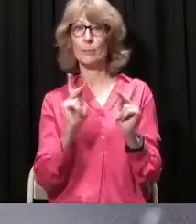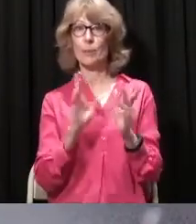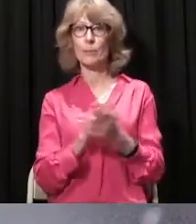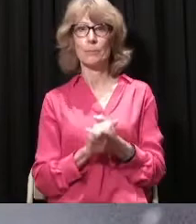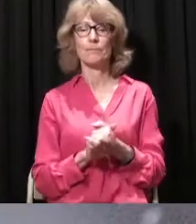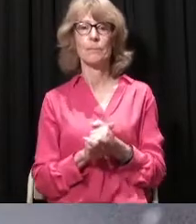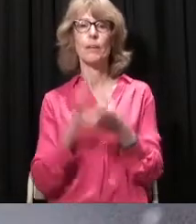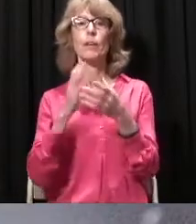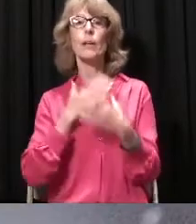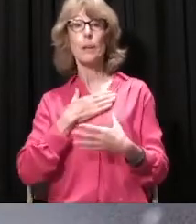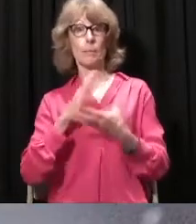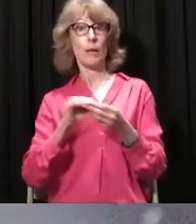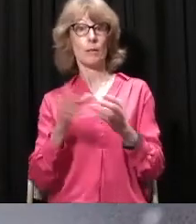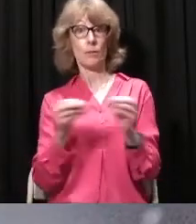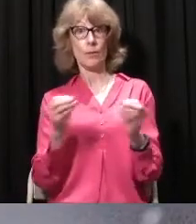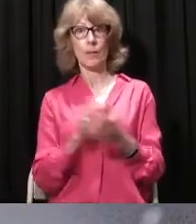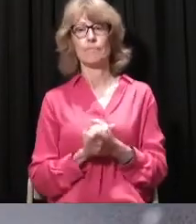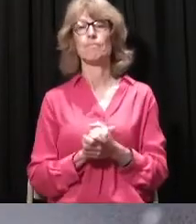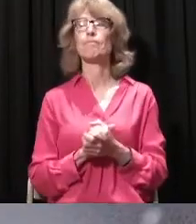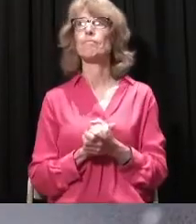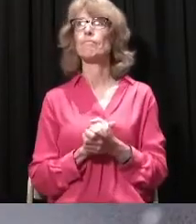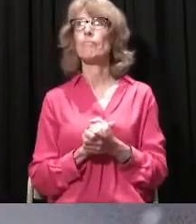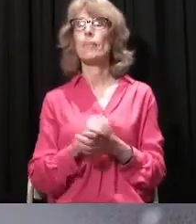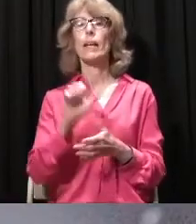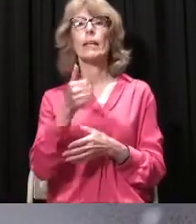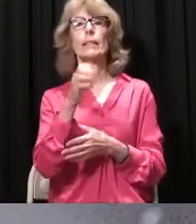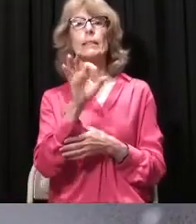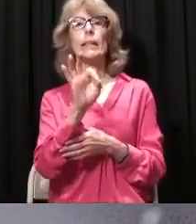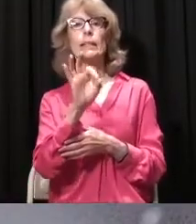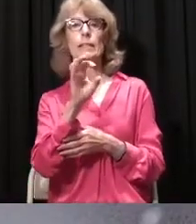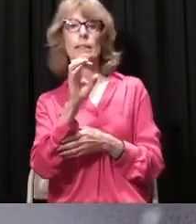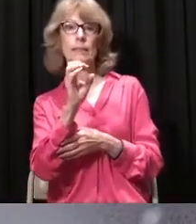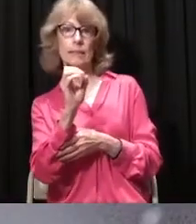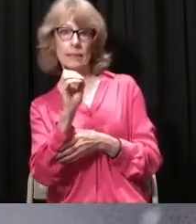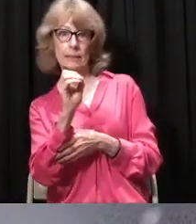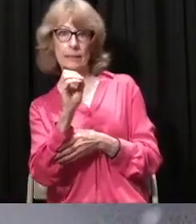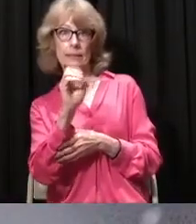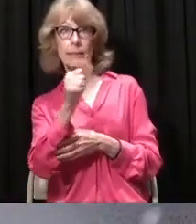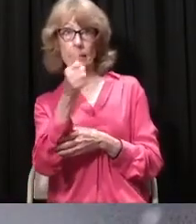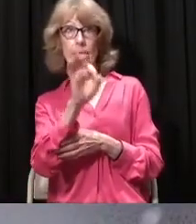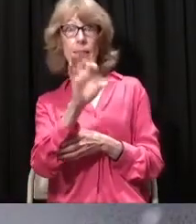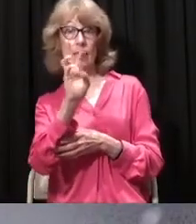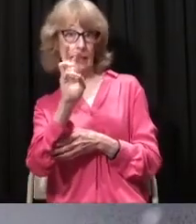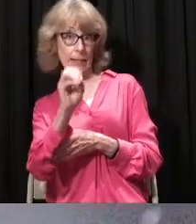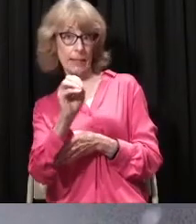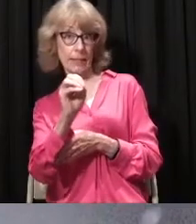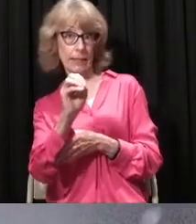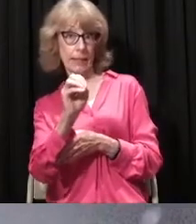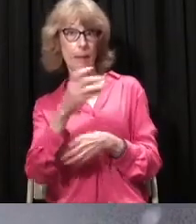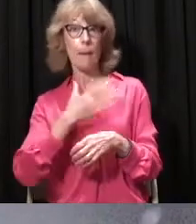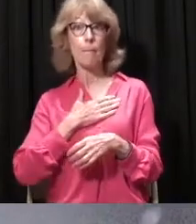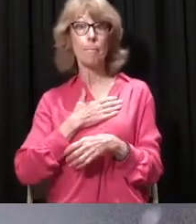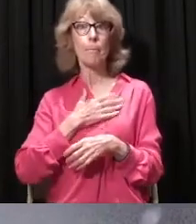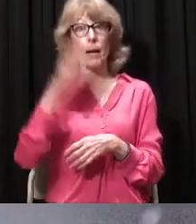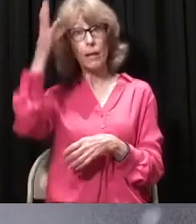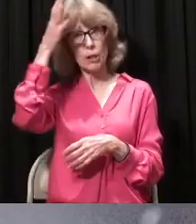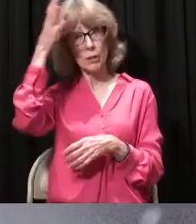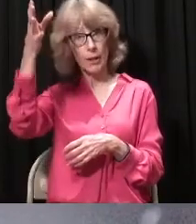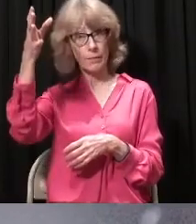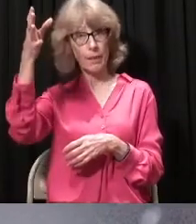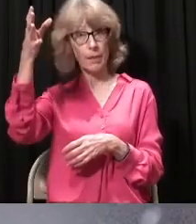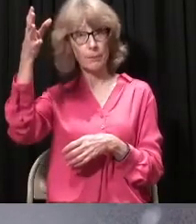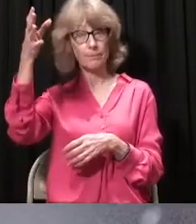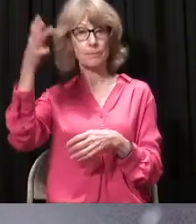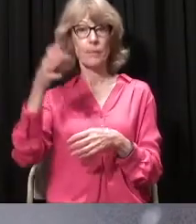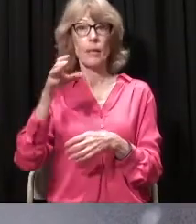1960. My grandpa, Ferris Brookman, he's superintendent out in western Oklahoma, and the school year's about to start, and he's at this board meeting